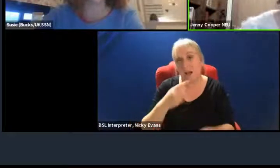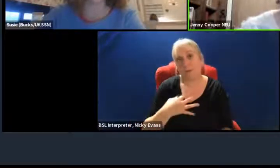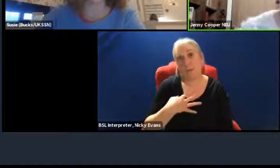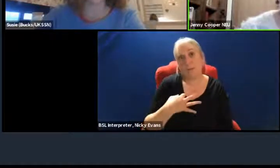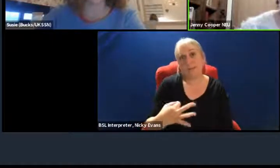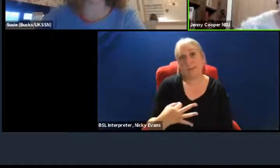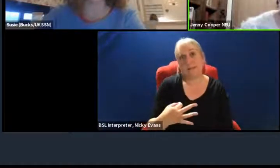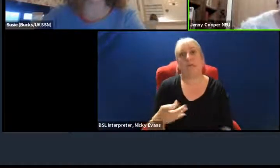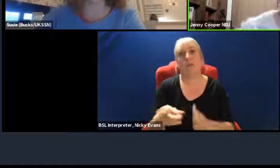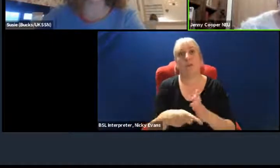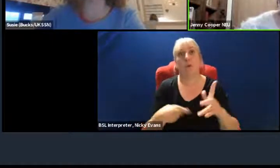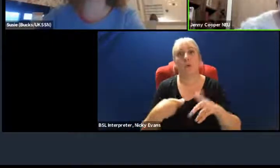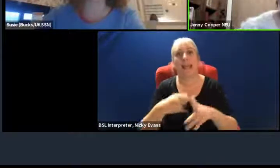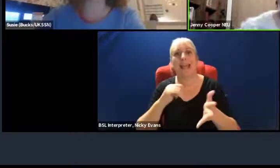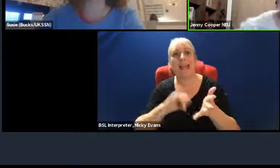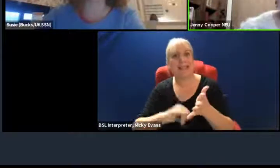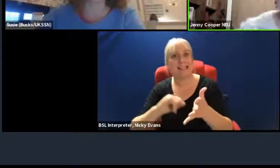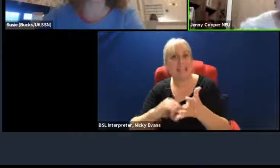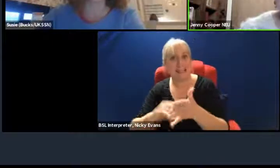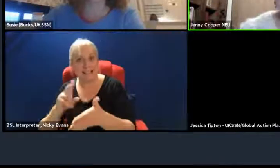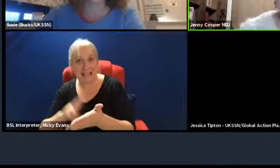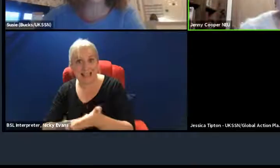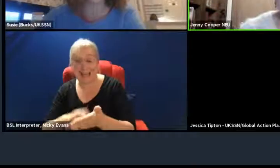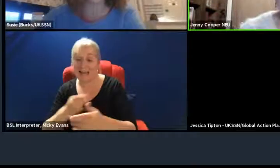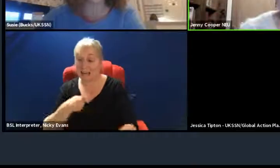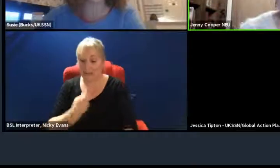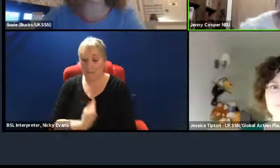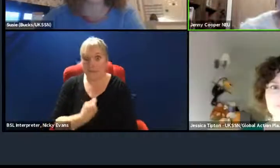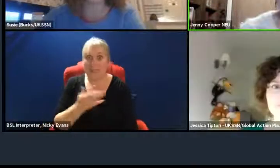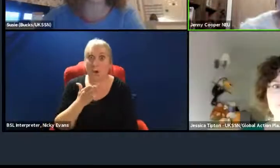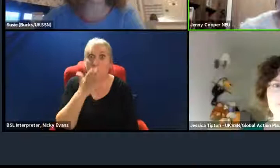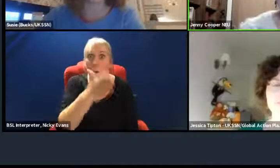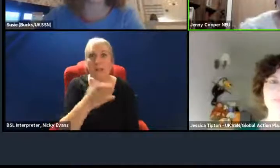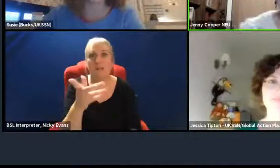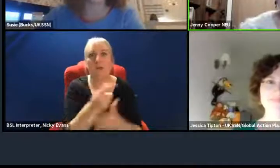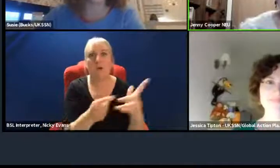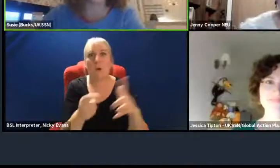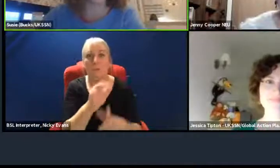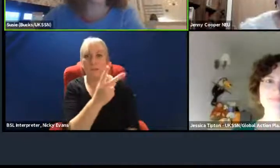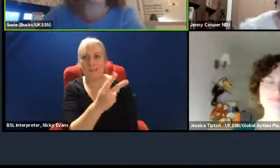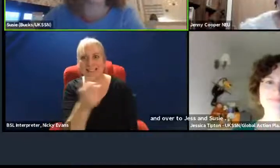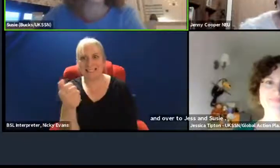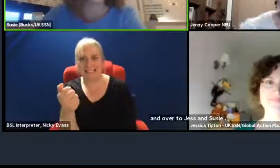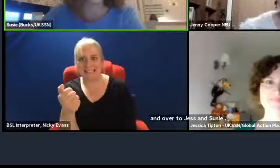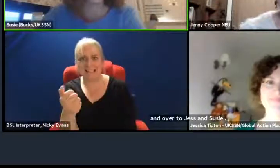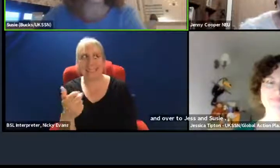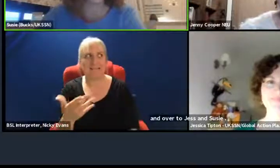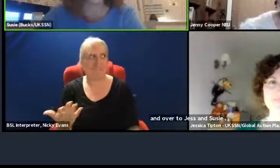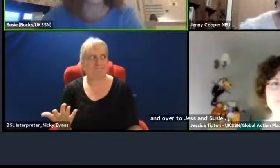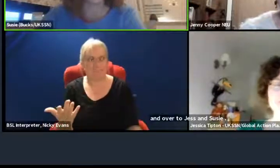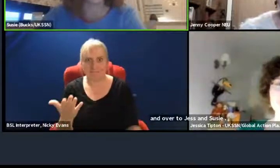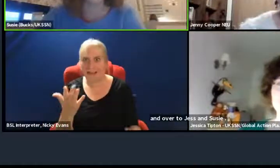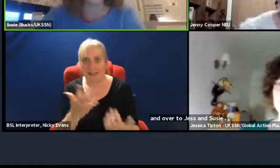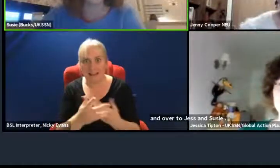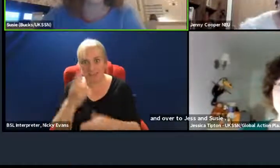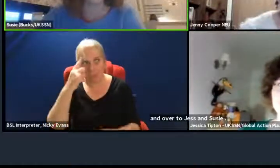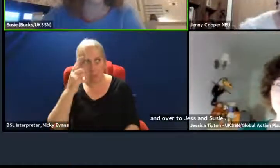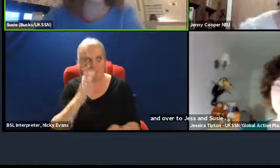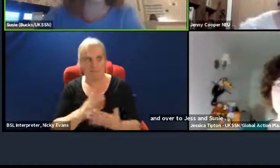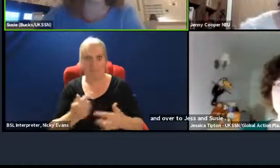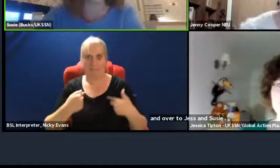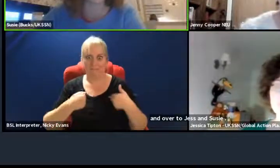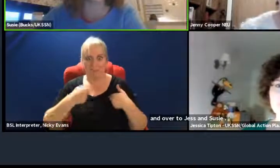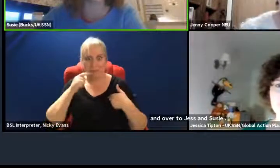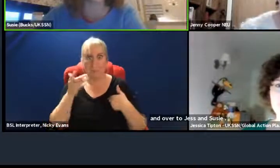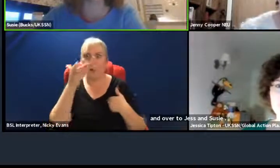SSN and I'm going to COP26. I never thought I'd be able to say that. But it